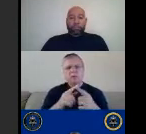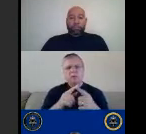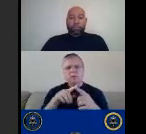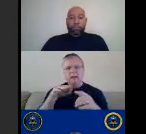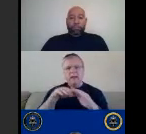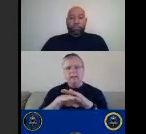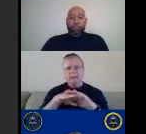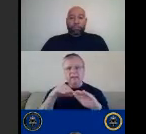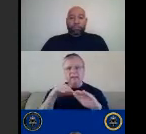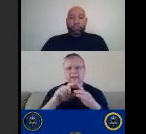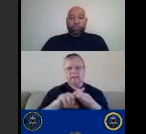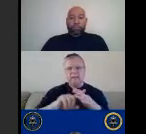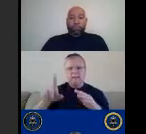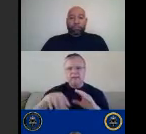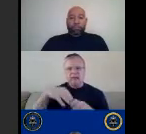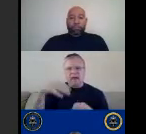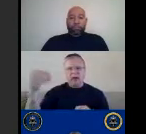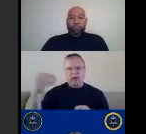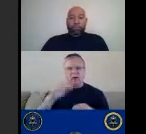level.